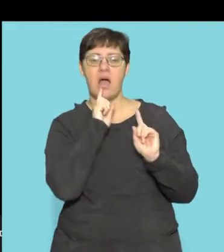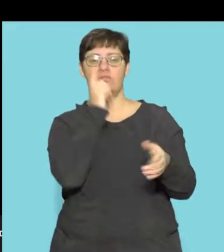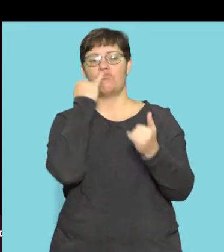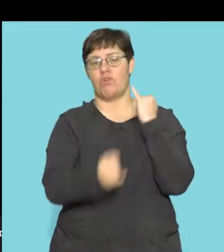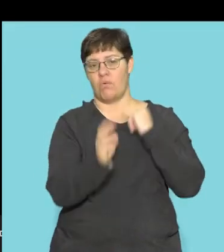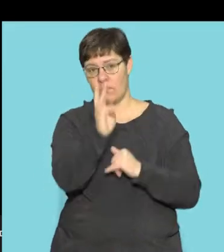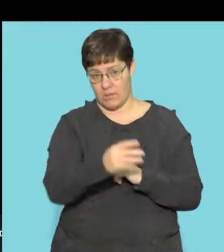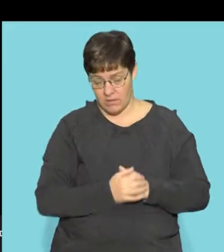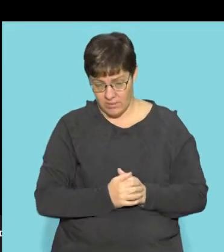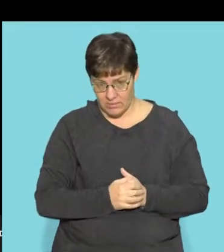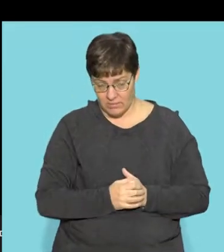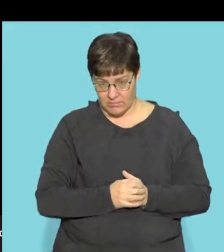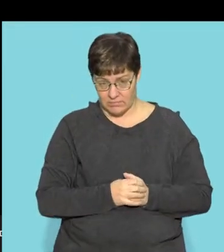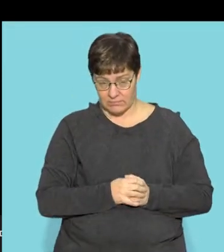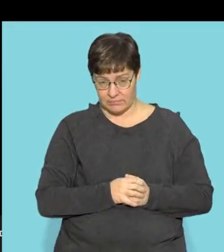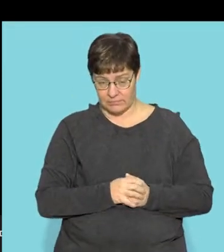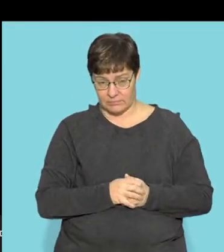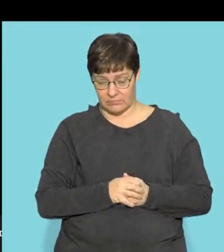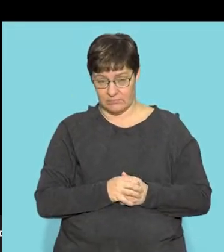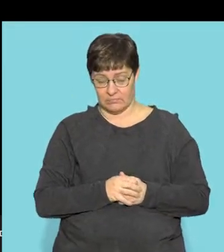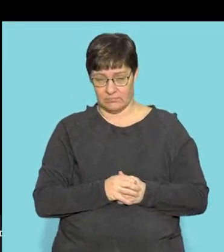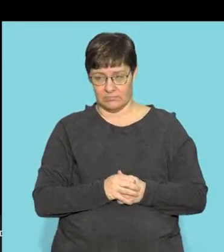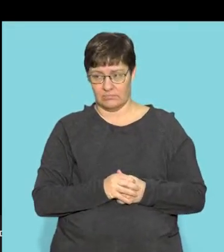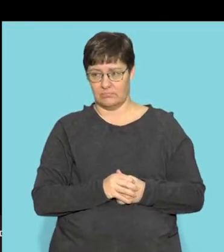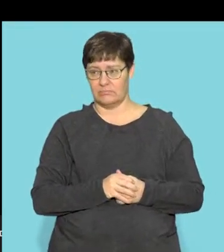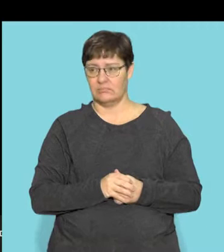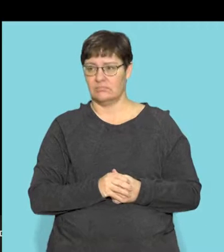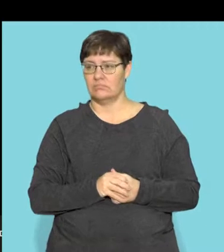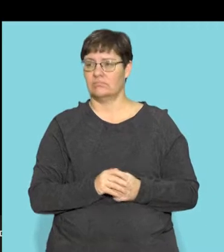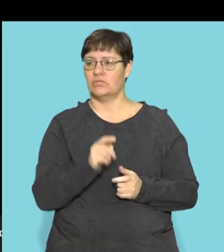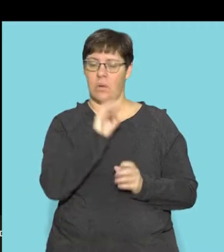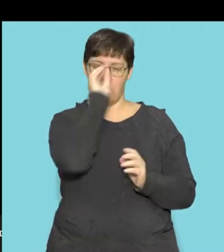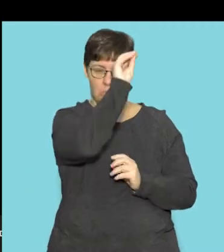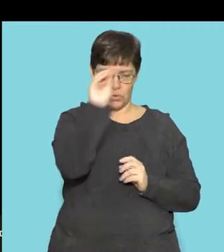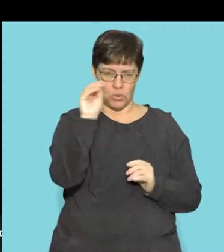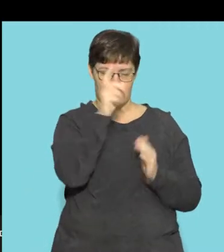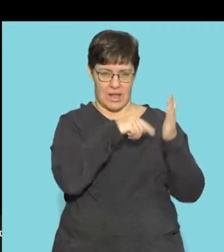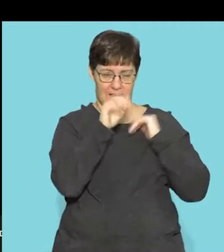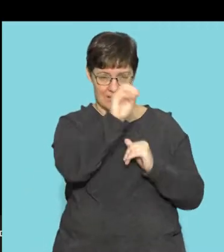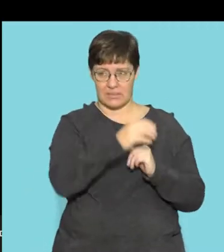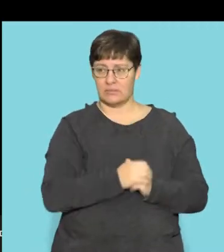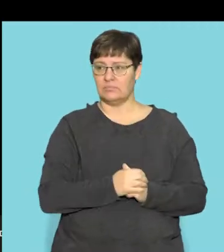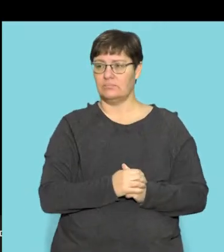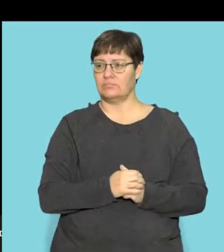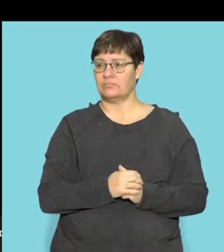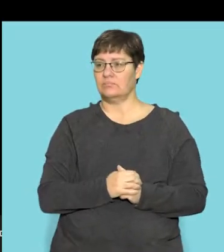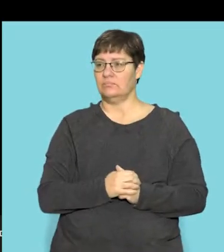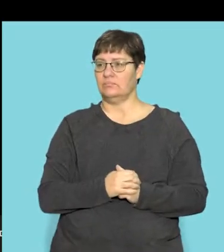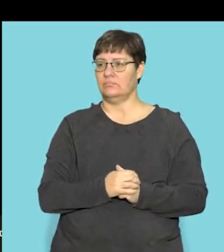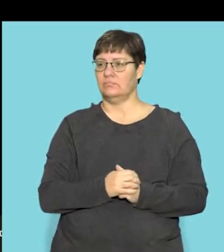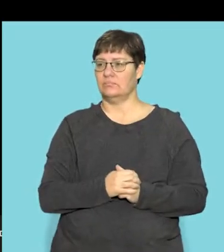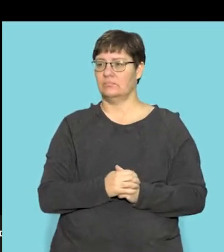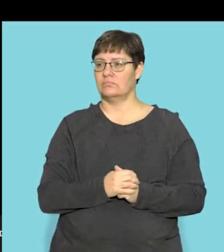off by a few decimals. 125 over, all right, so let me quickly,